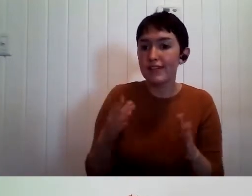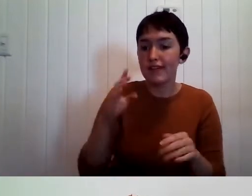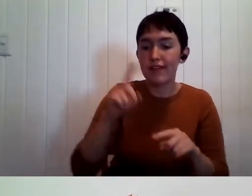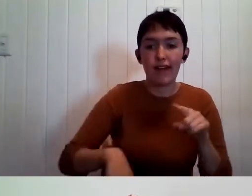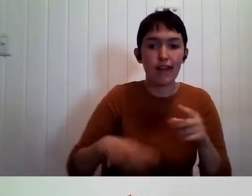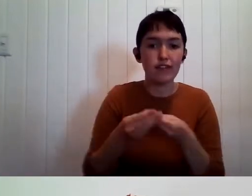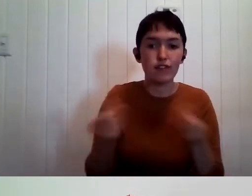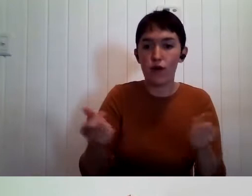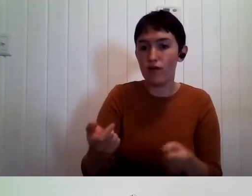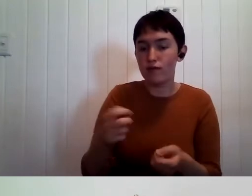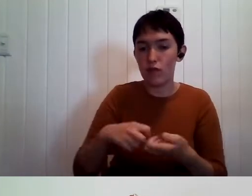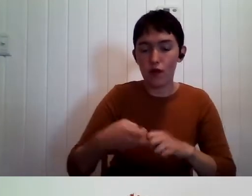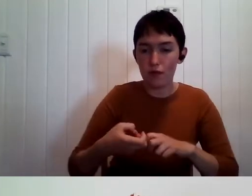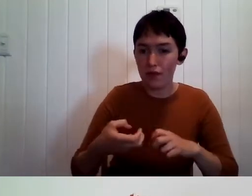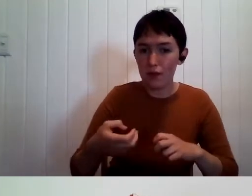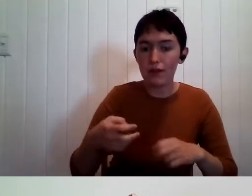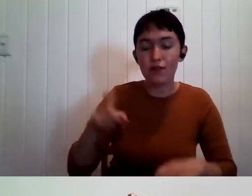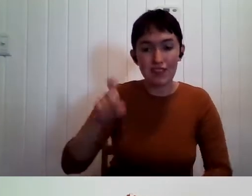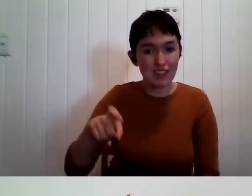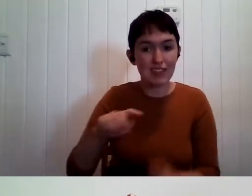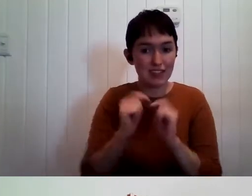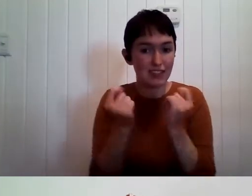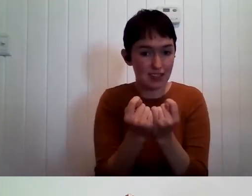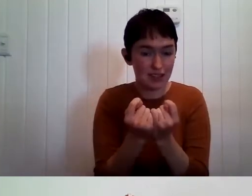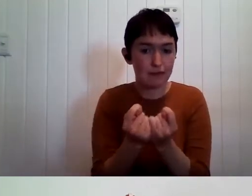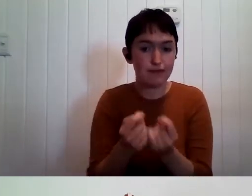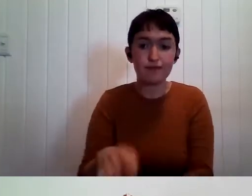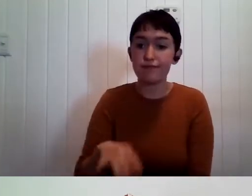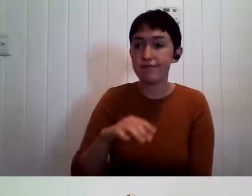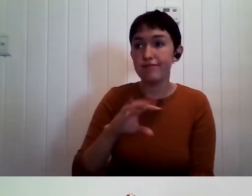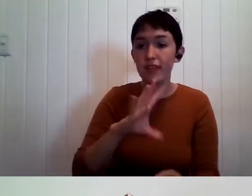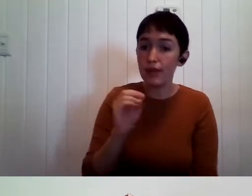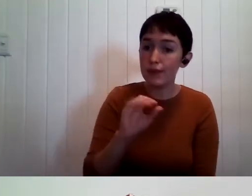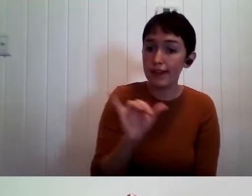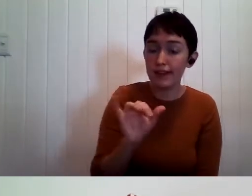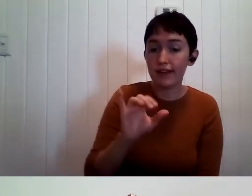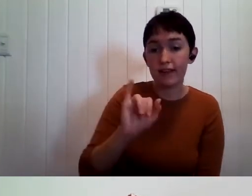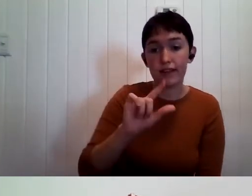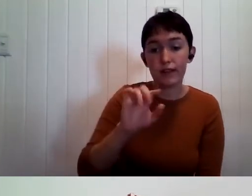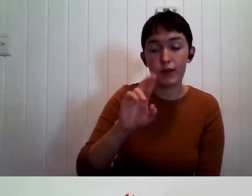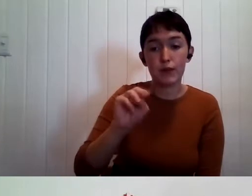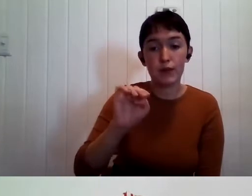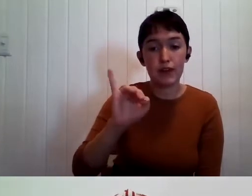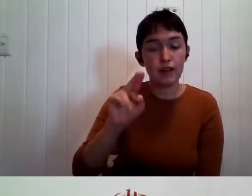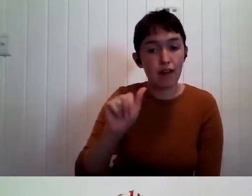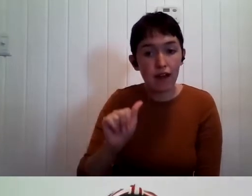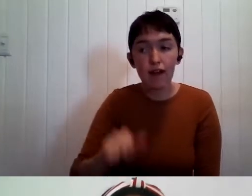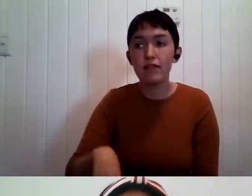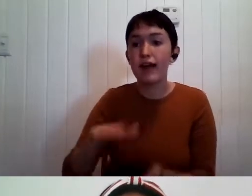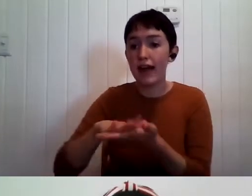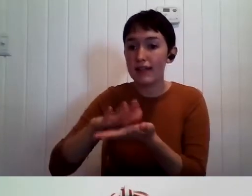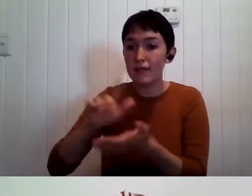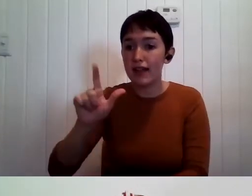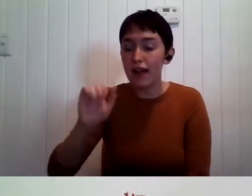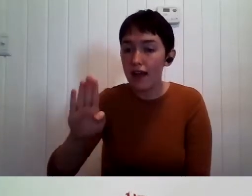different expertises working together at a company like Illumina or at an academic lab or wherever to really get to the